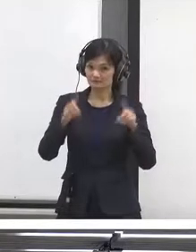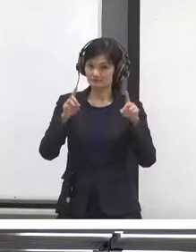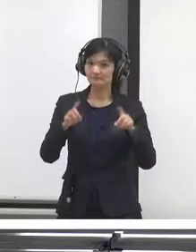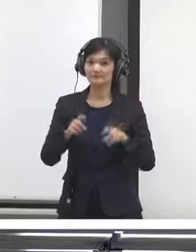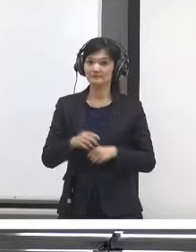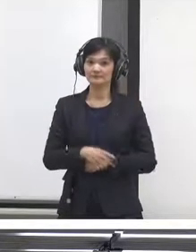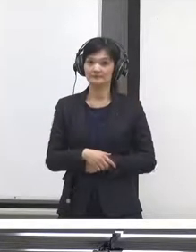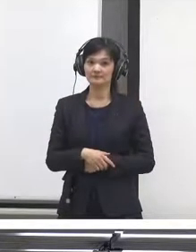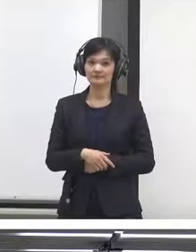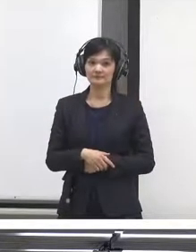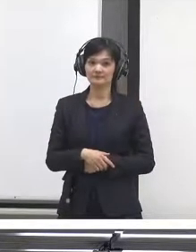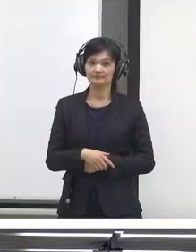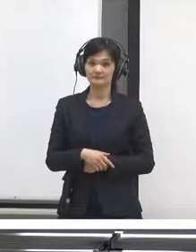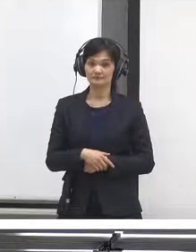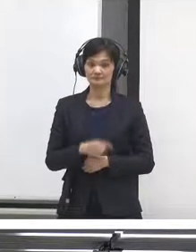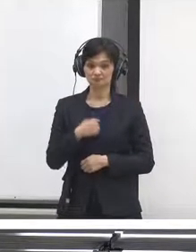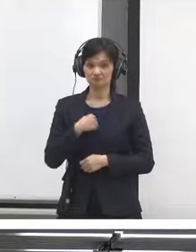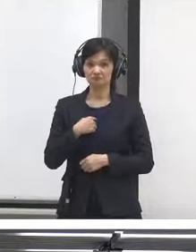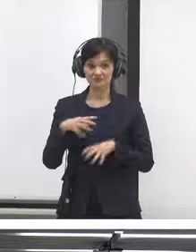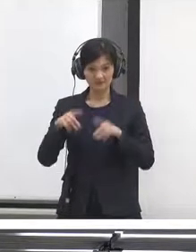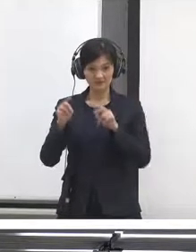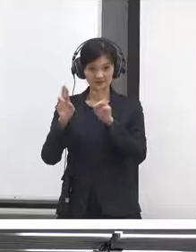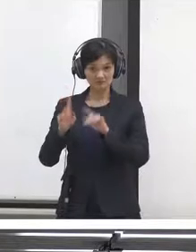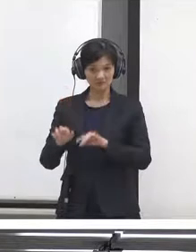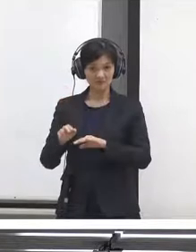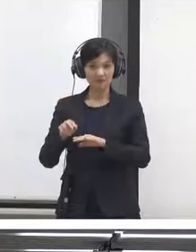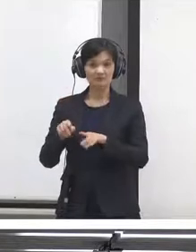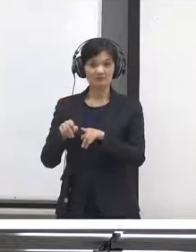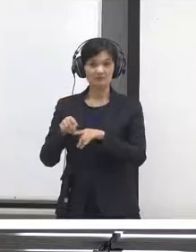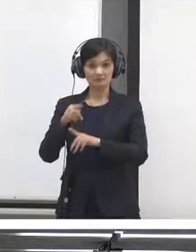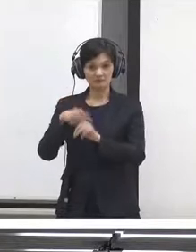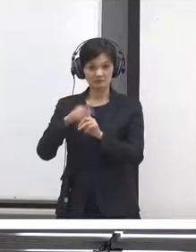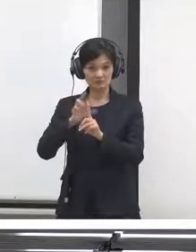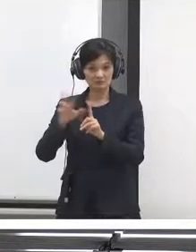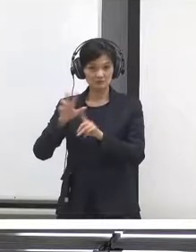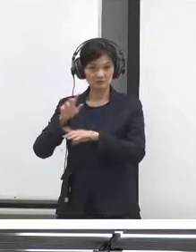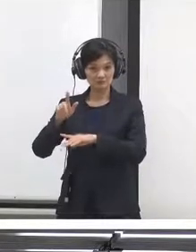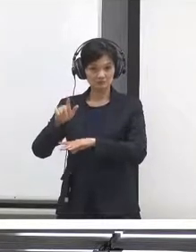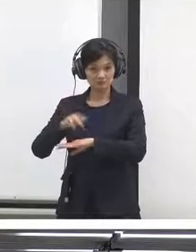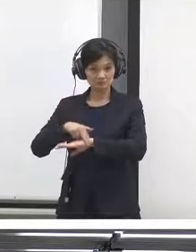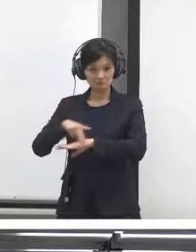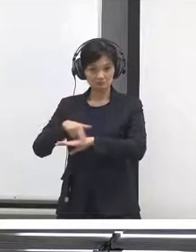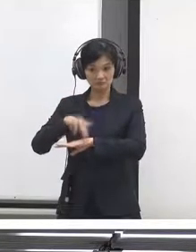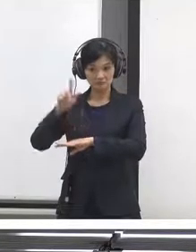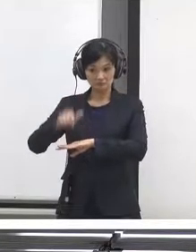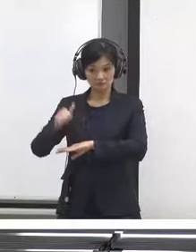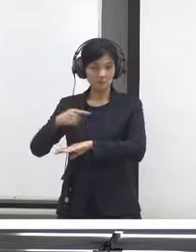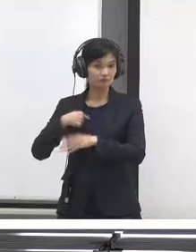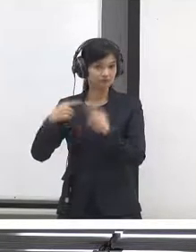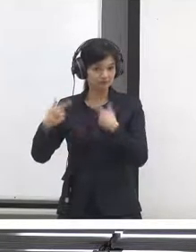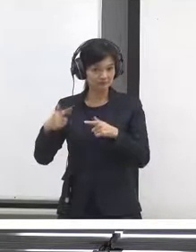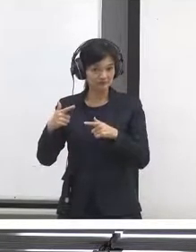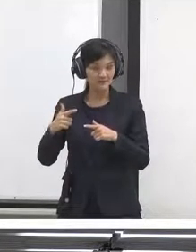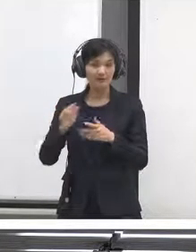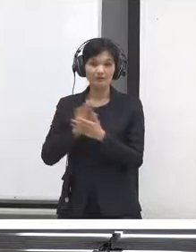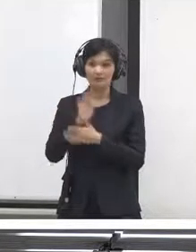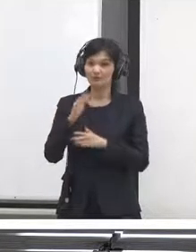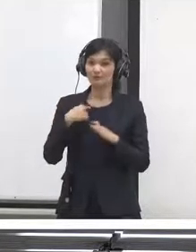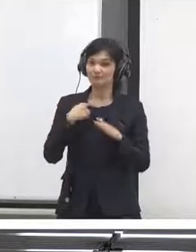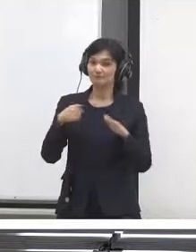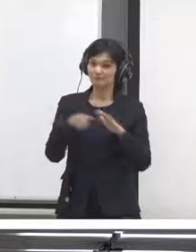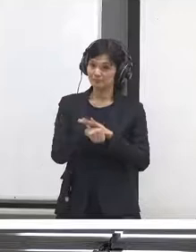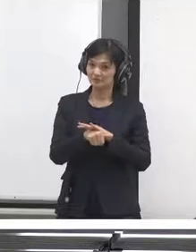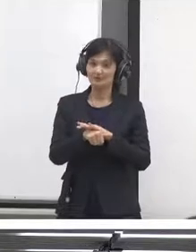At this time, we have a good time to take pictures with masks and distance together as